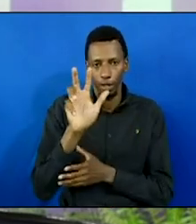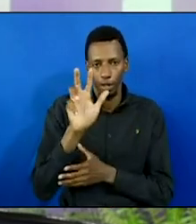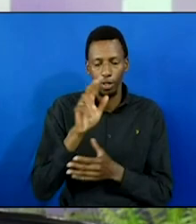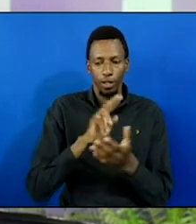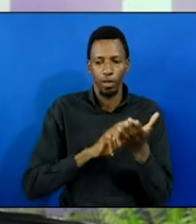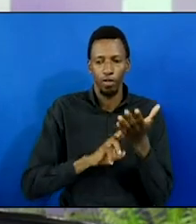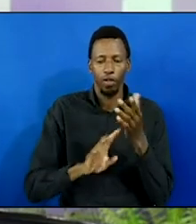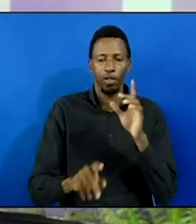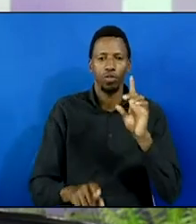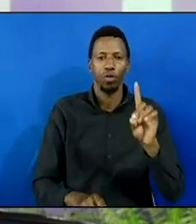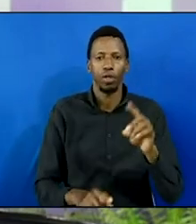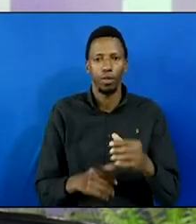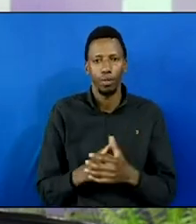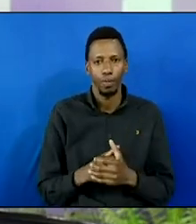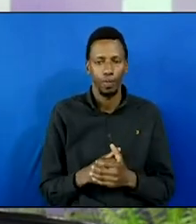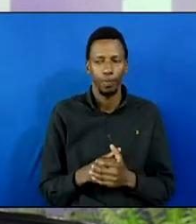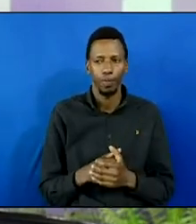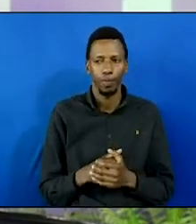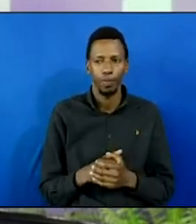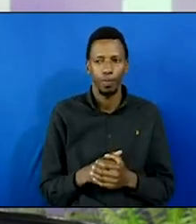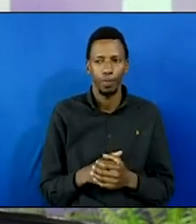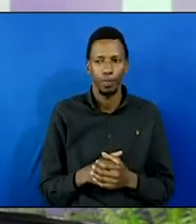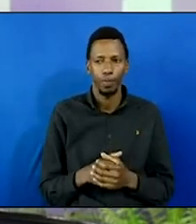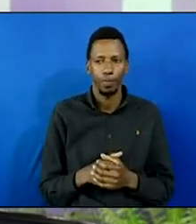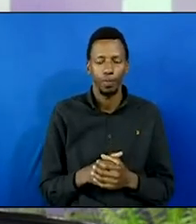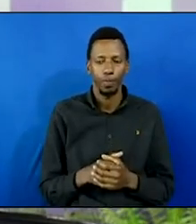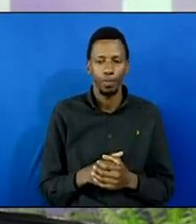verse number 1.